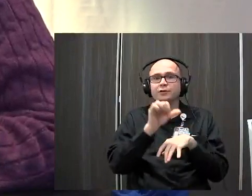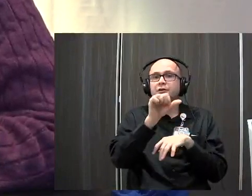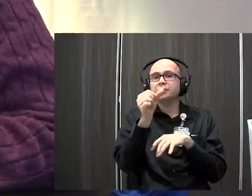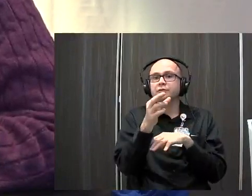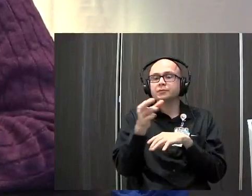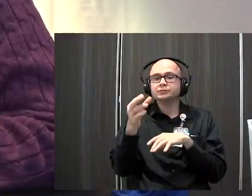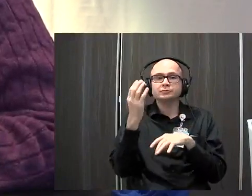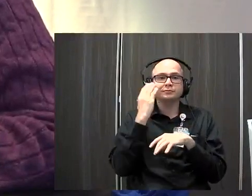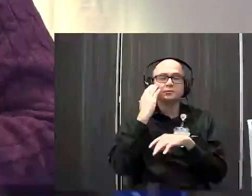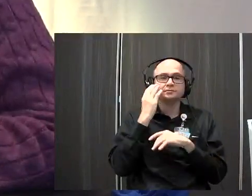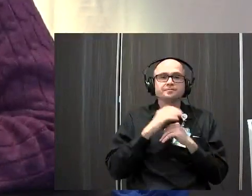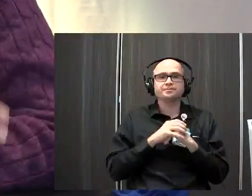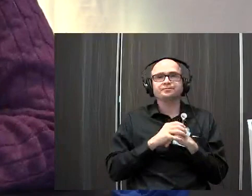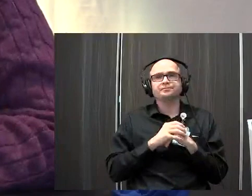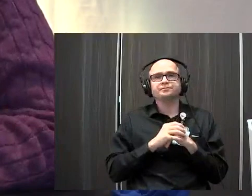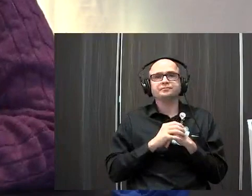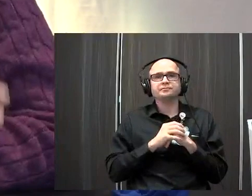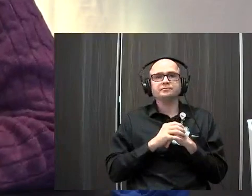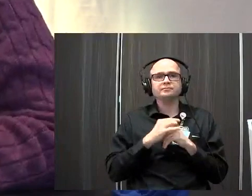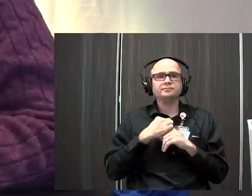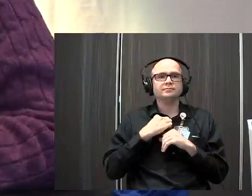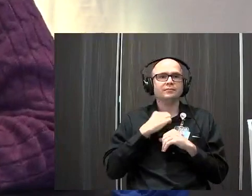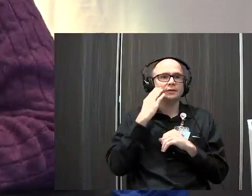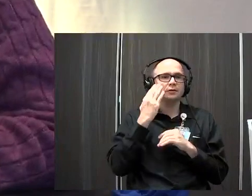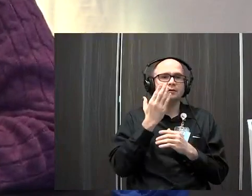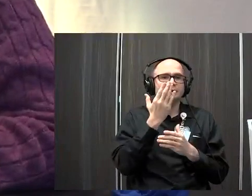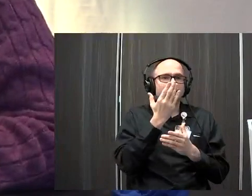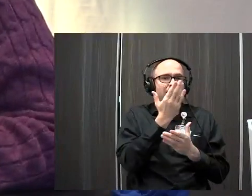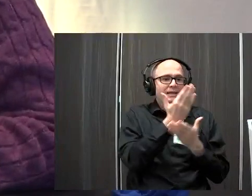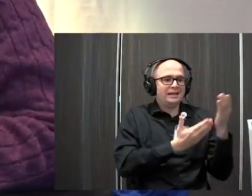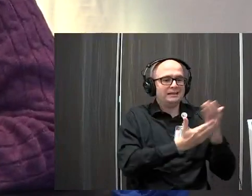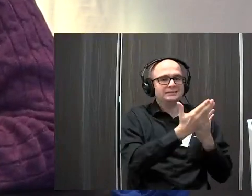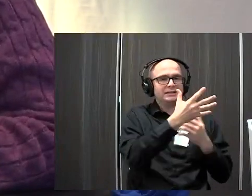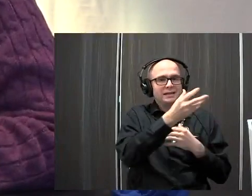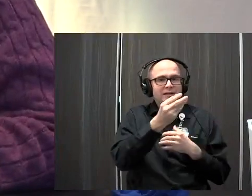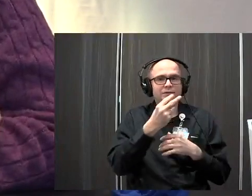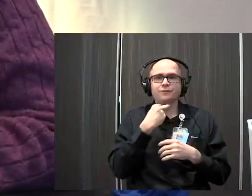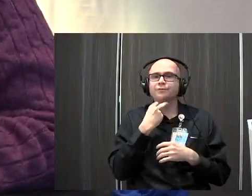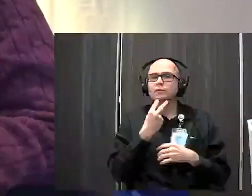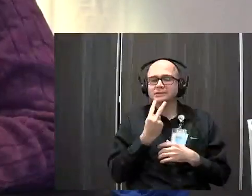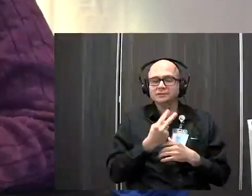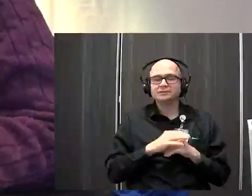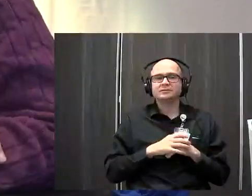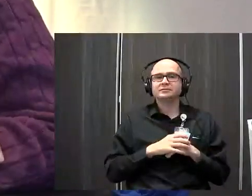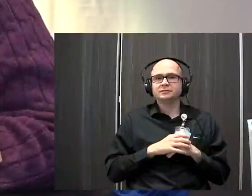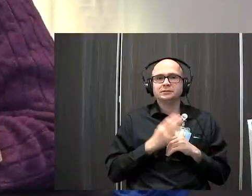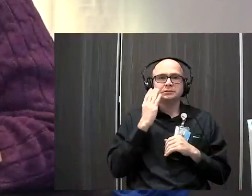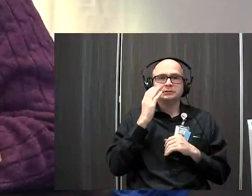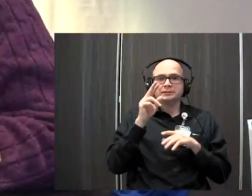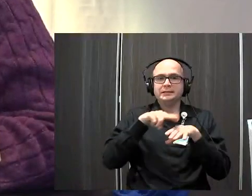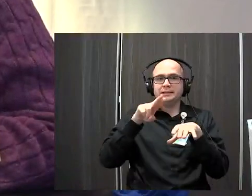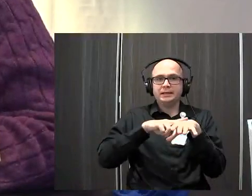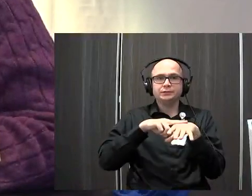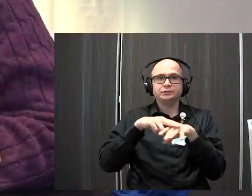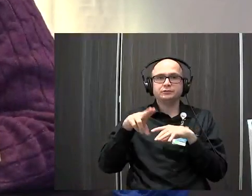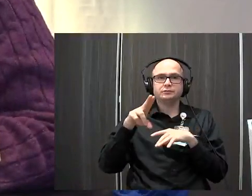have become more aware of is I've always known about Hands and Voices, which is a national agency of parents supporting kids who are deaf